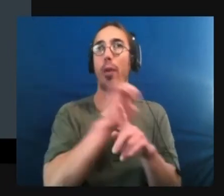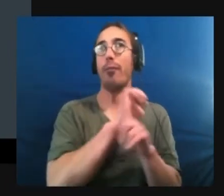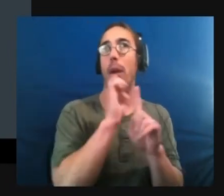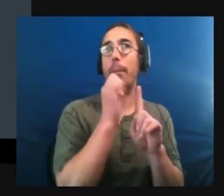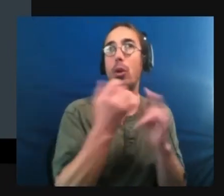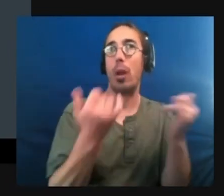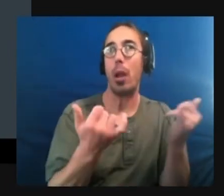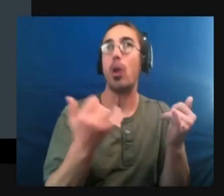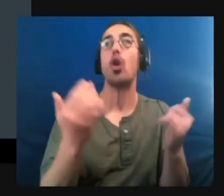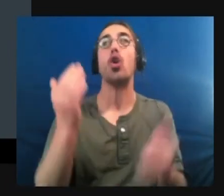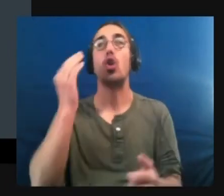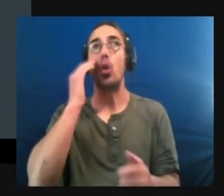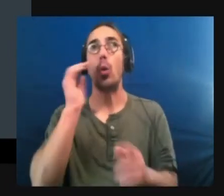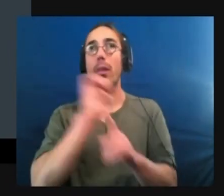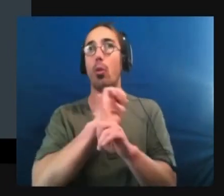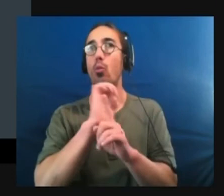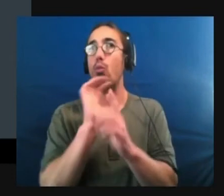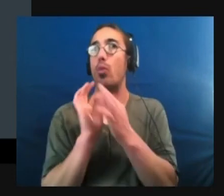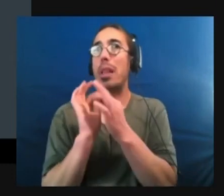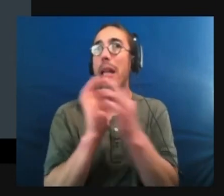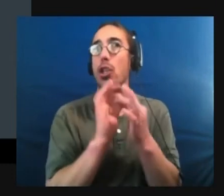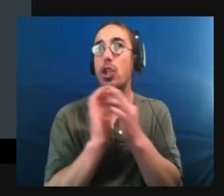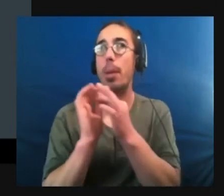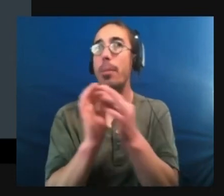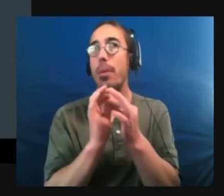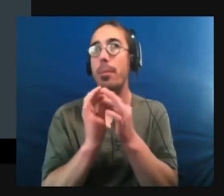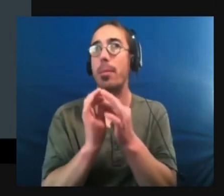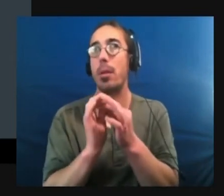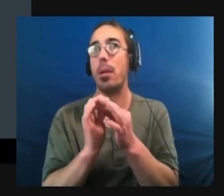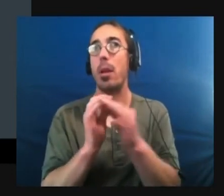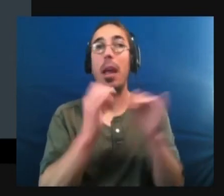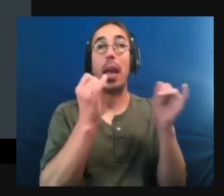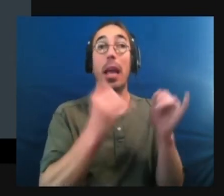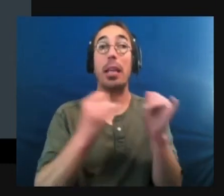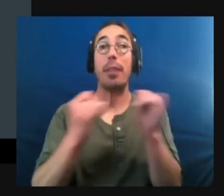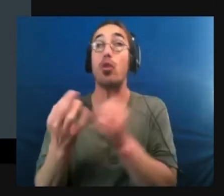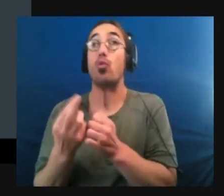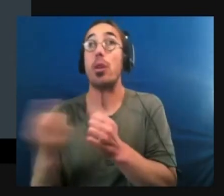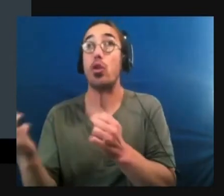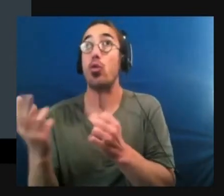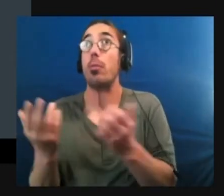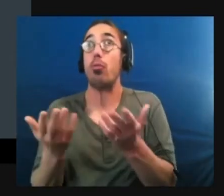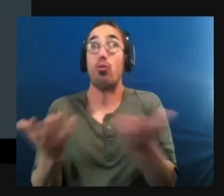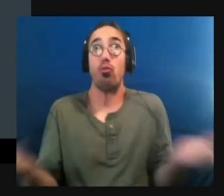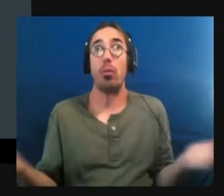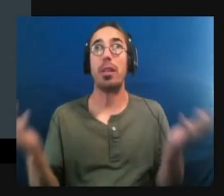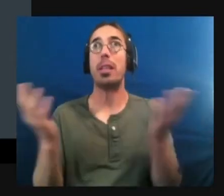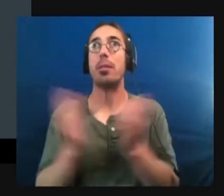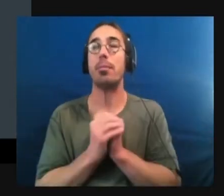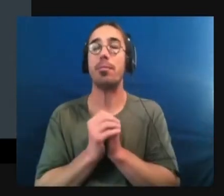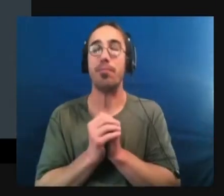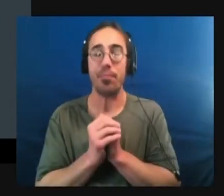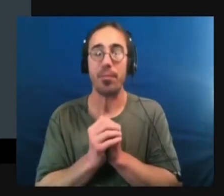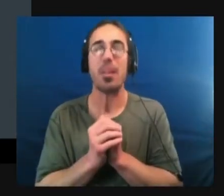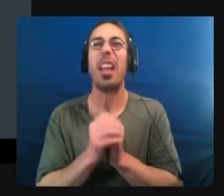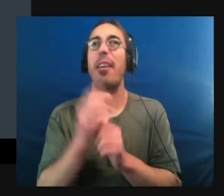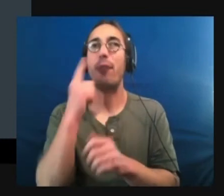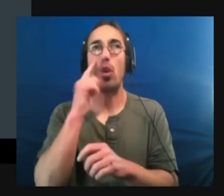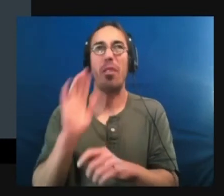the relationships and individual resources present in this environment.